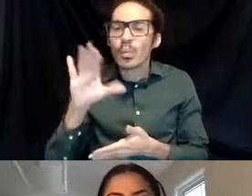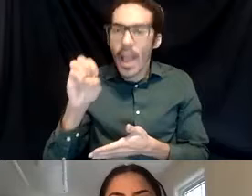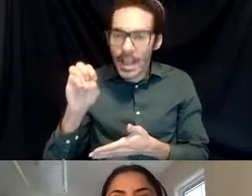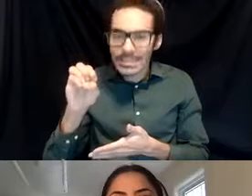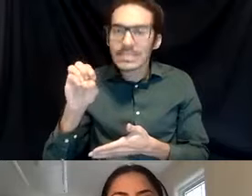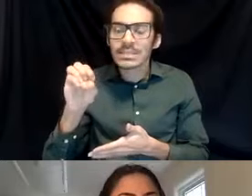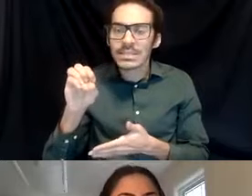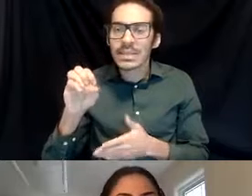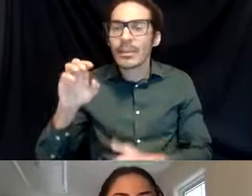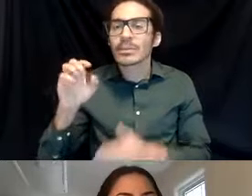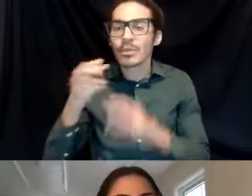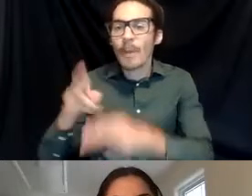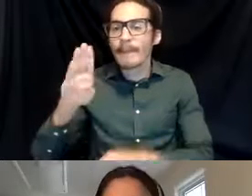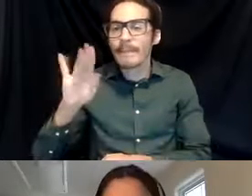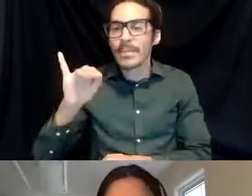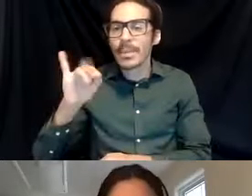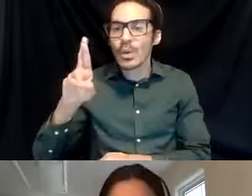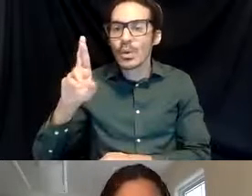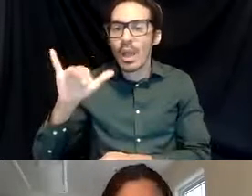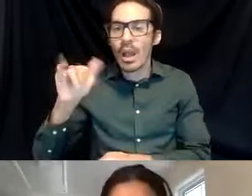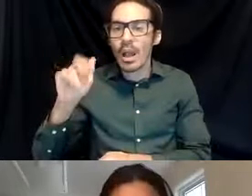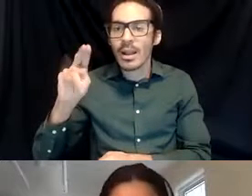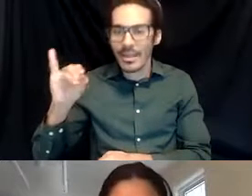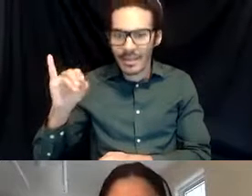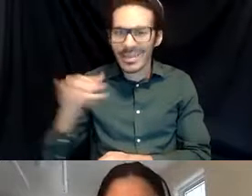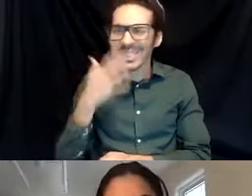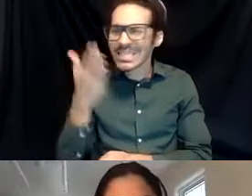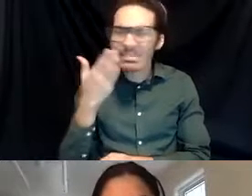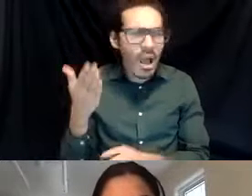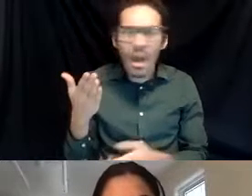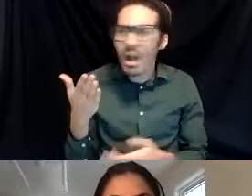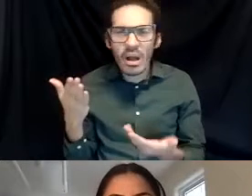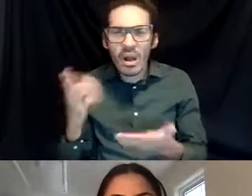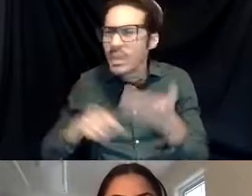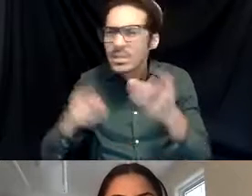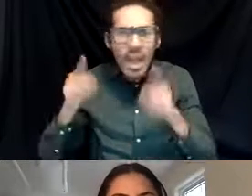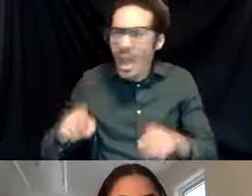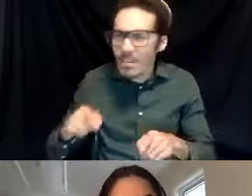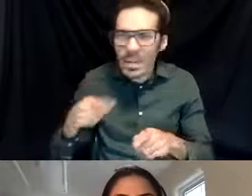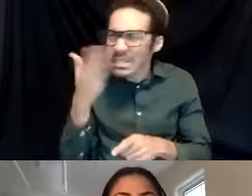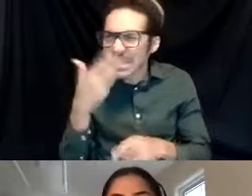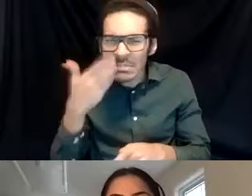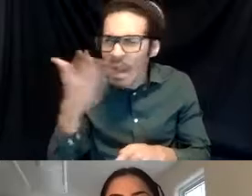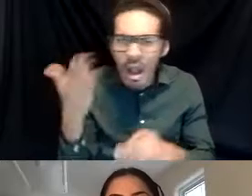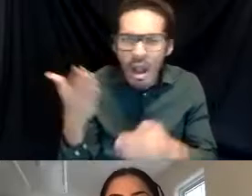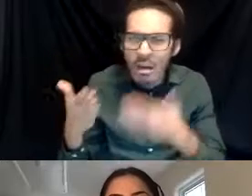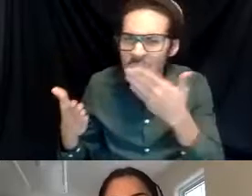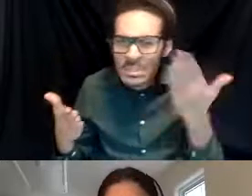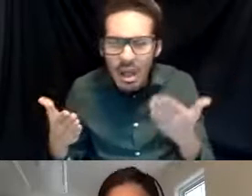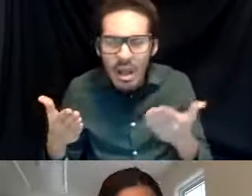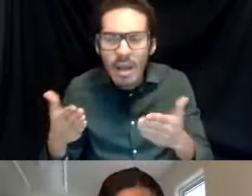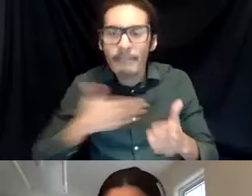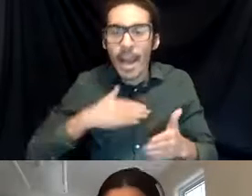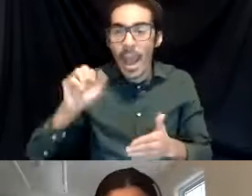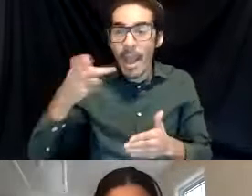This smell was just like, I didn't know. I'm like, am I losing it? Like, what's going on with me? So I step outside my apartment and I